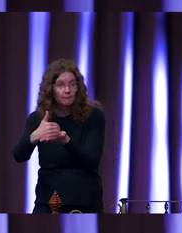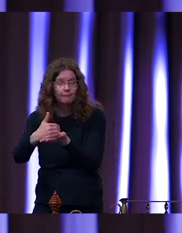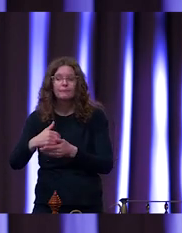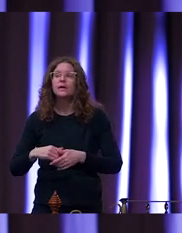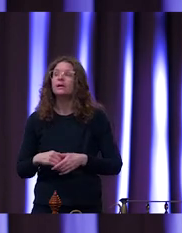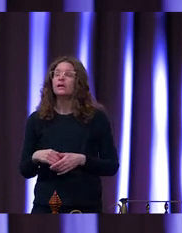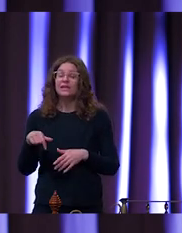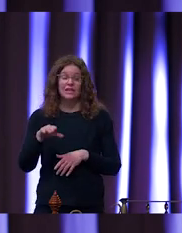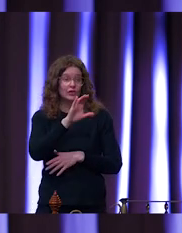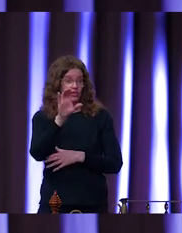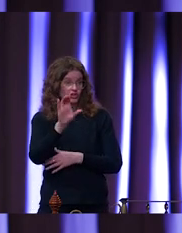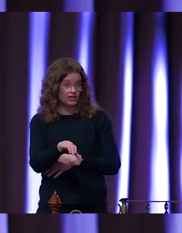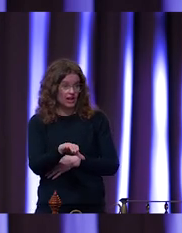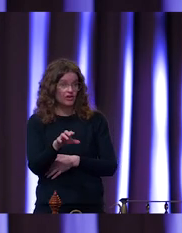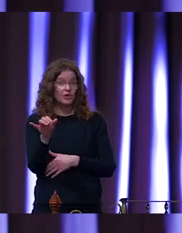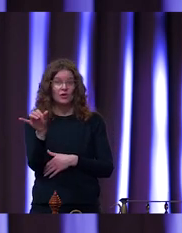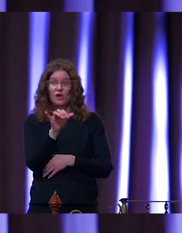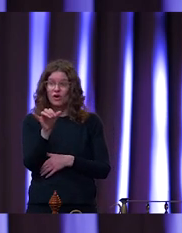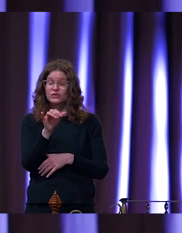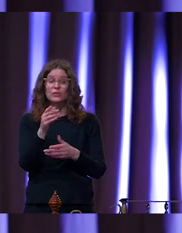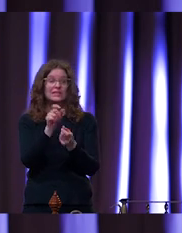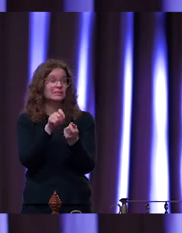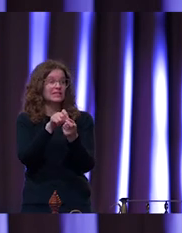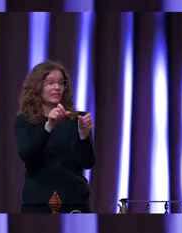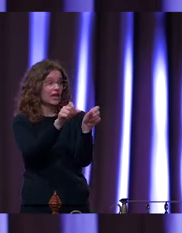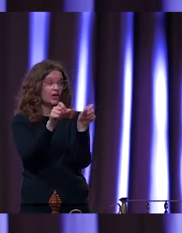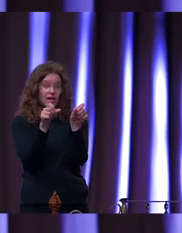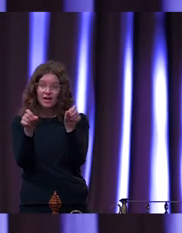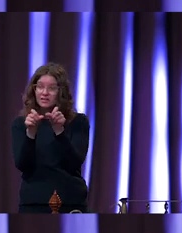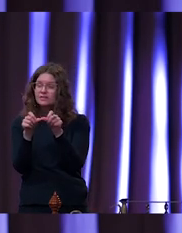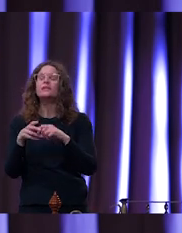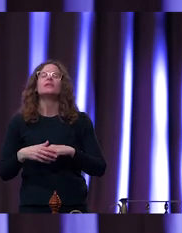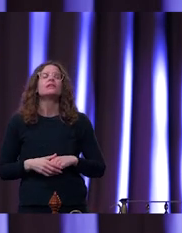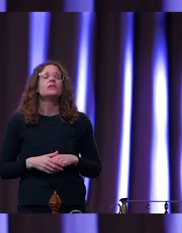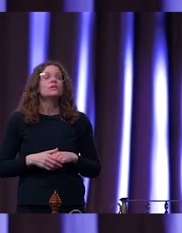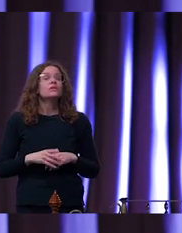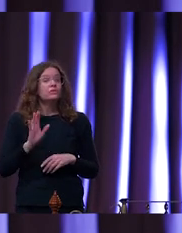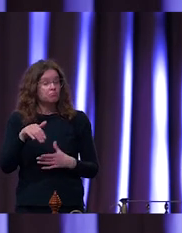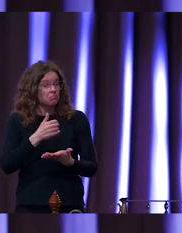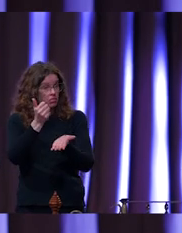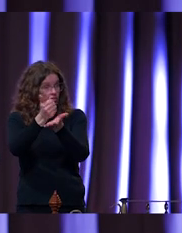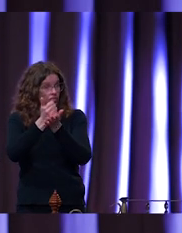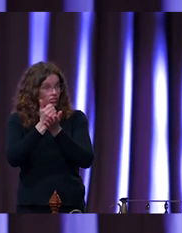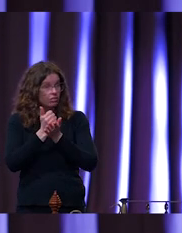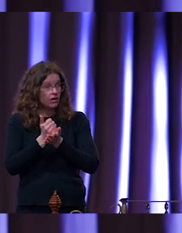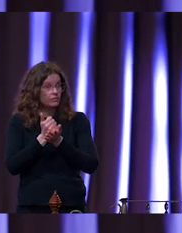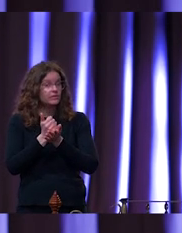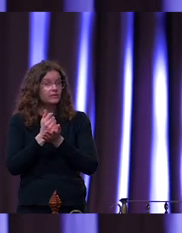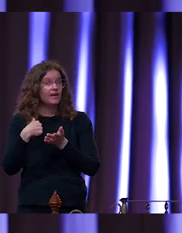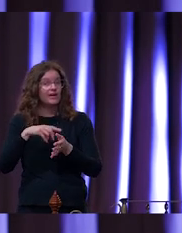like Chicago, are also in certain geographies. And so that sort of helps us When we're determining